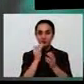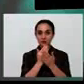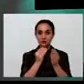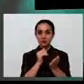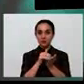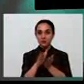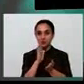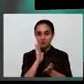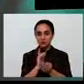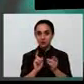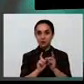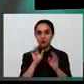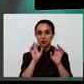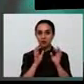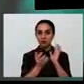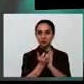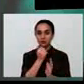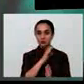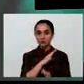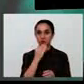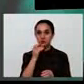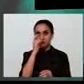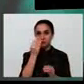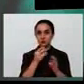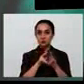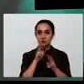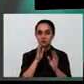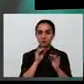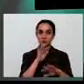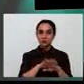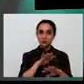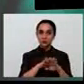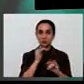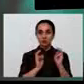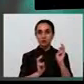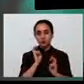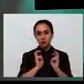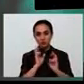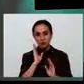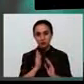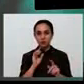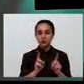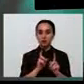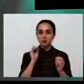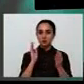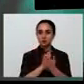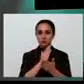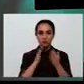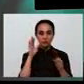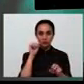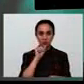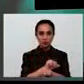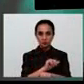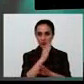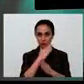voz kechishga qaror qilindi. Ya'ni davlatga zarar beradigan banklar, korxonalar mutlaqo to'xtatildi. Va shuning